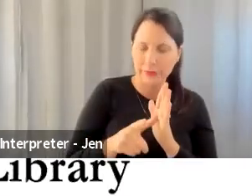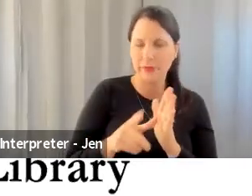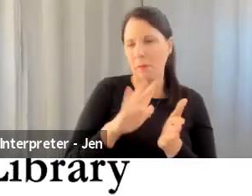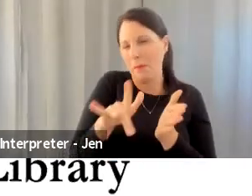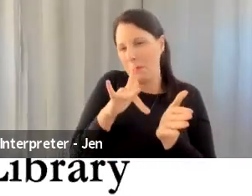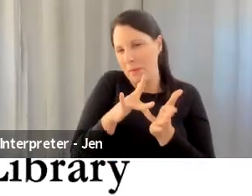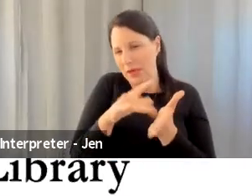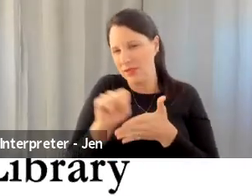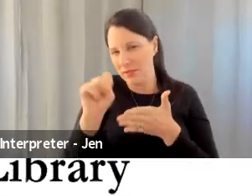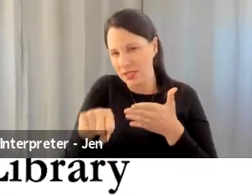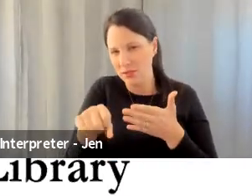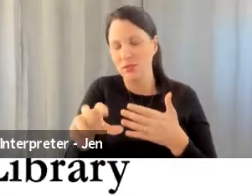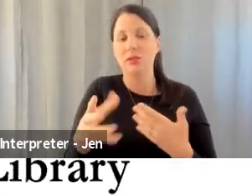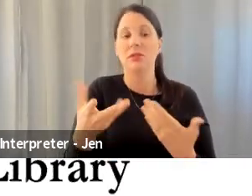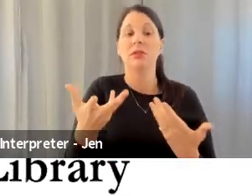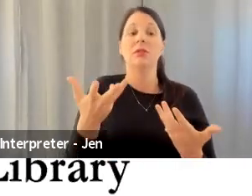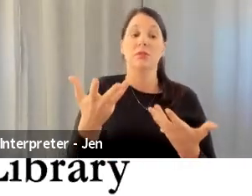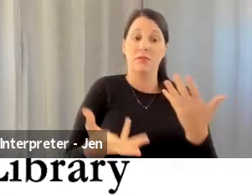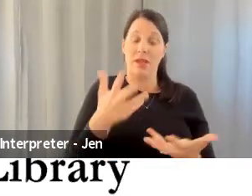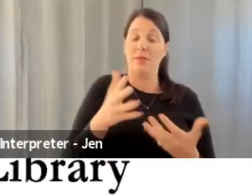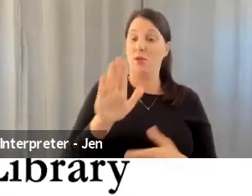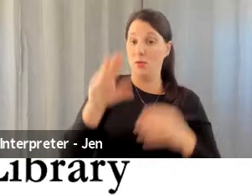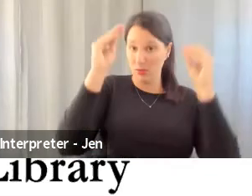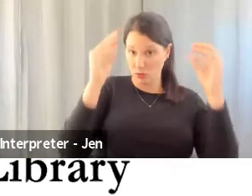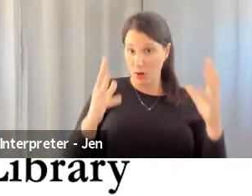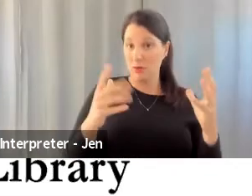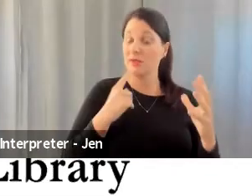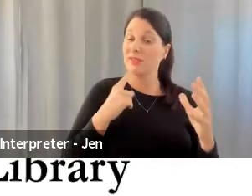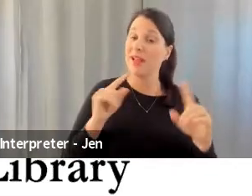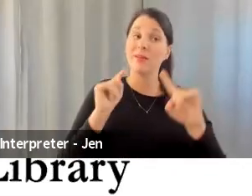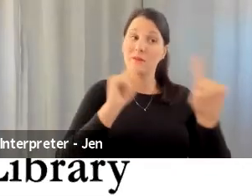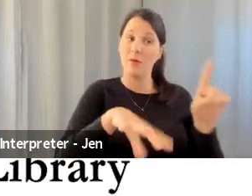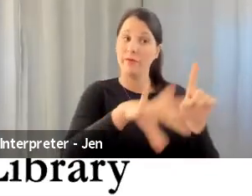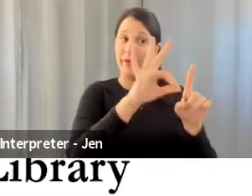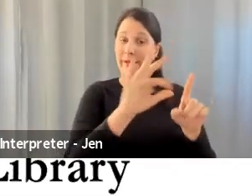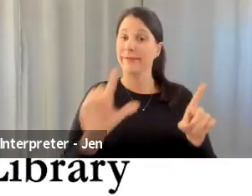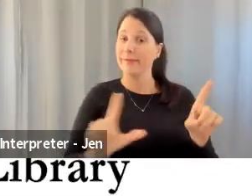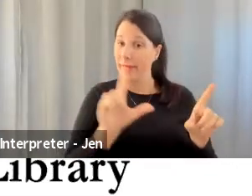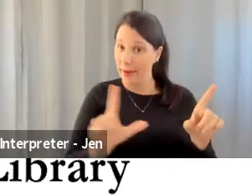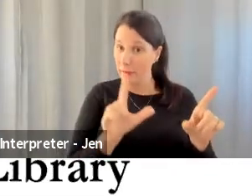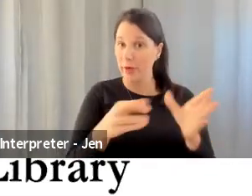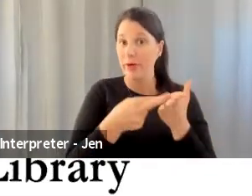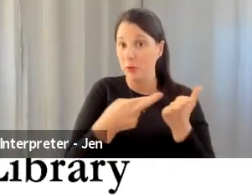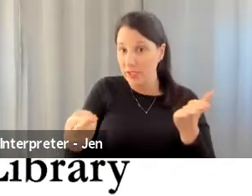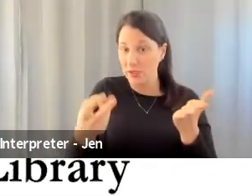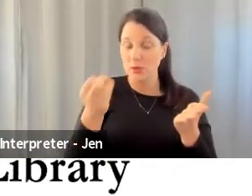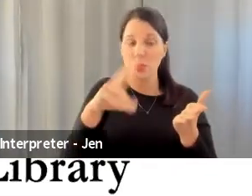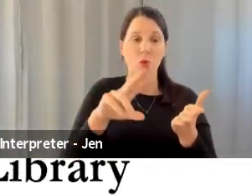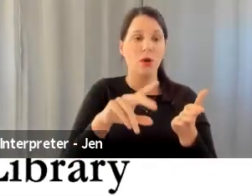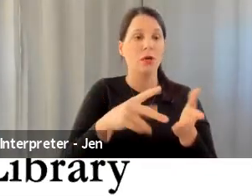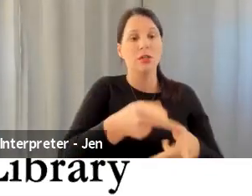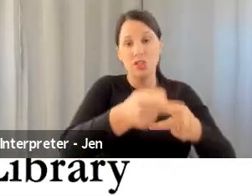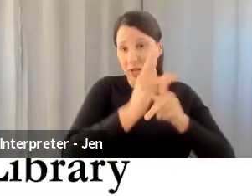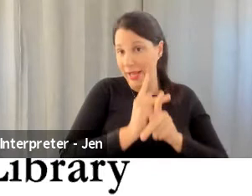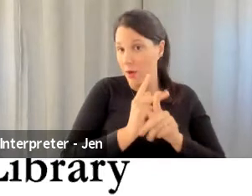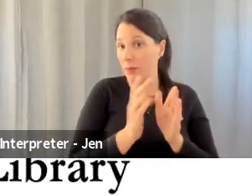the semester, you might have your instructor saying, you know, go find a library resource, go check out a book, go use the